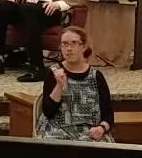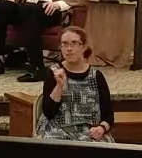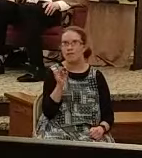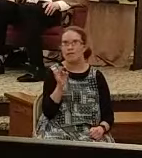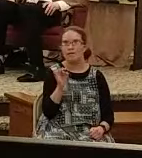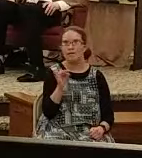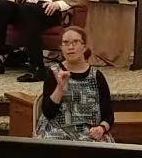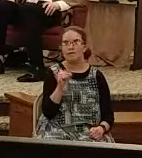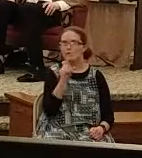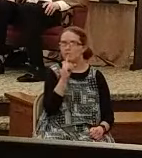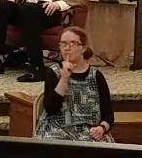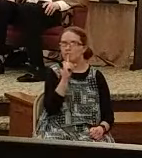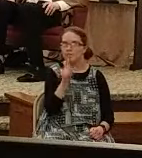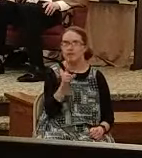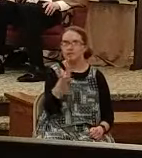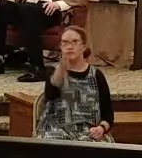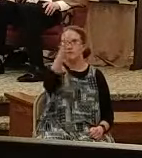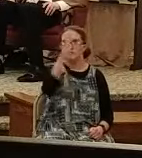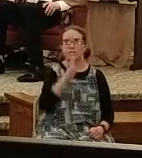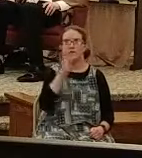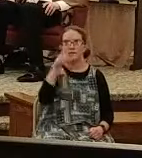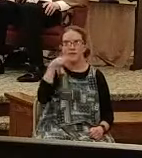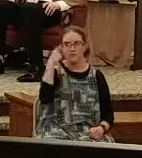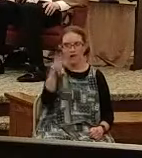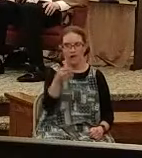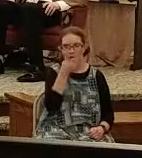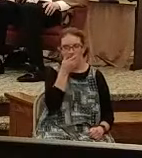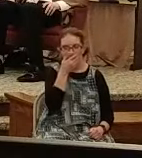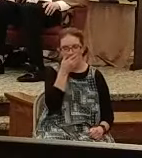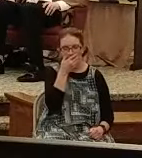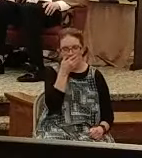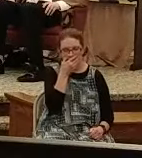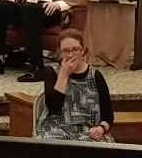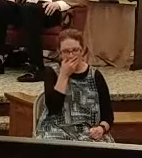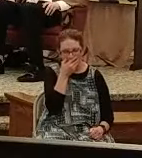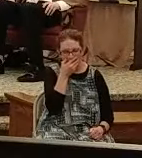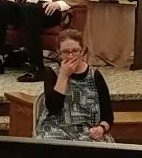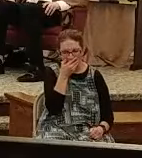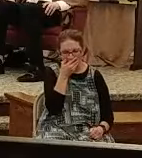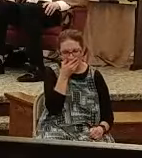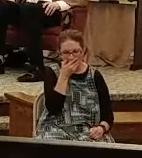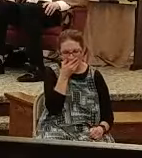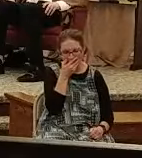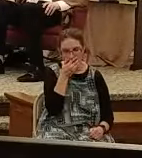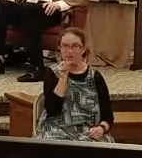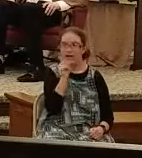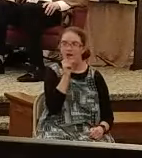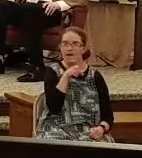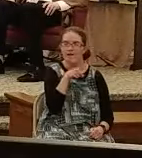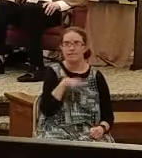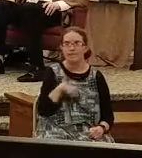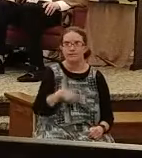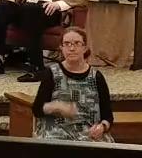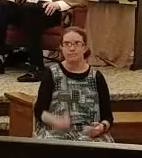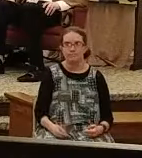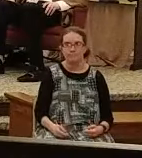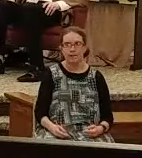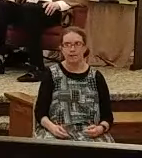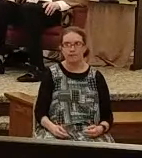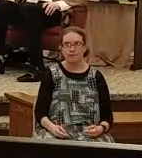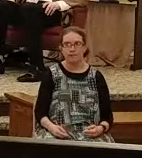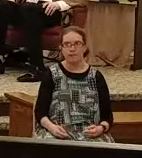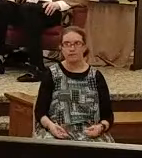if this is really God that said this, you know, then he lied to you. You know,